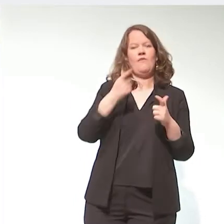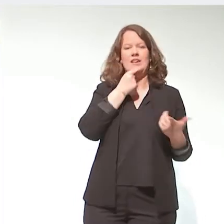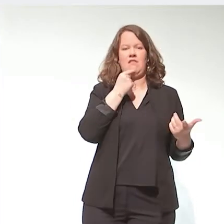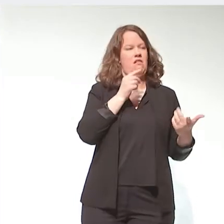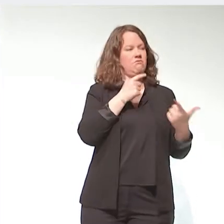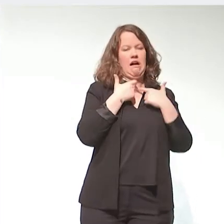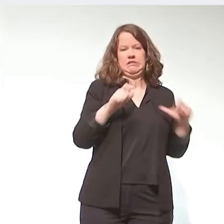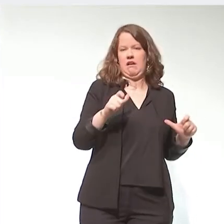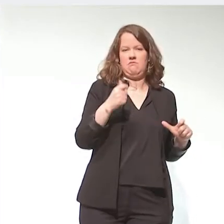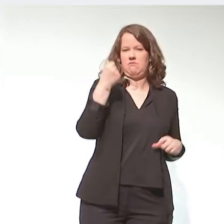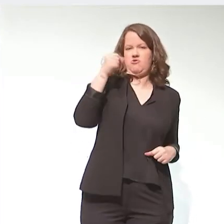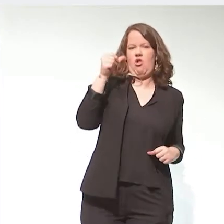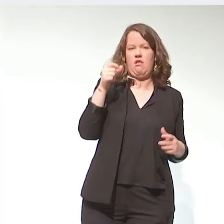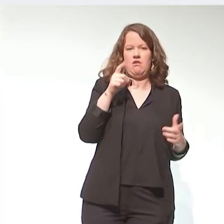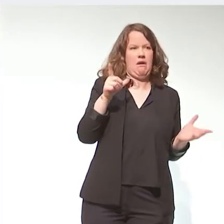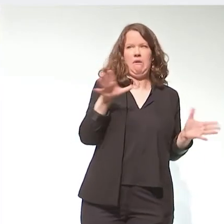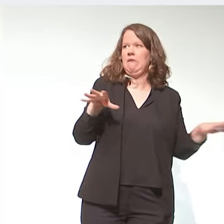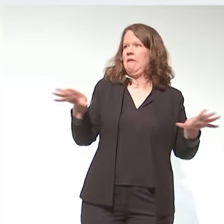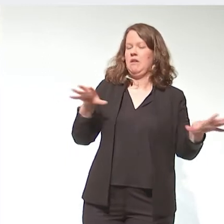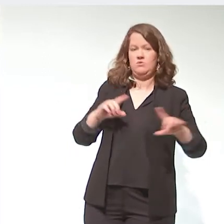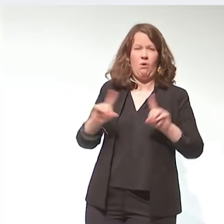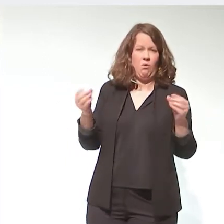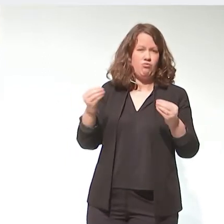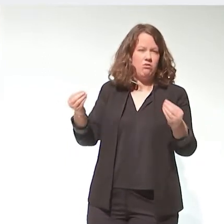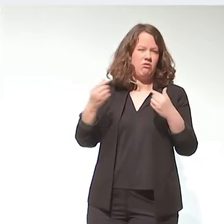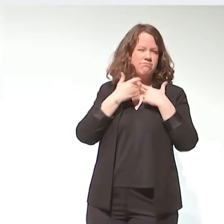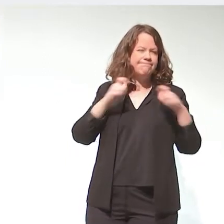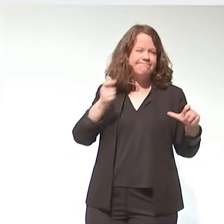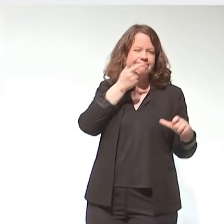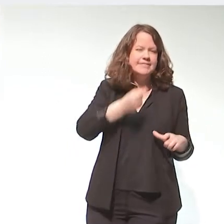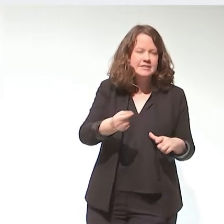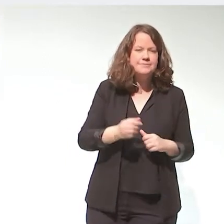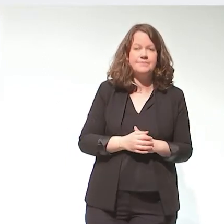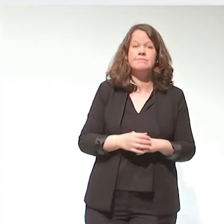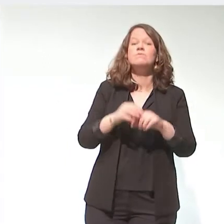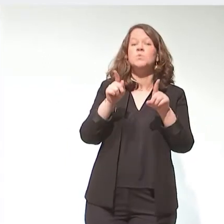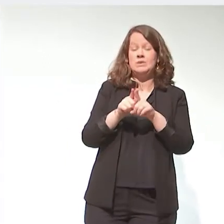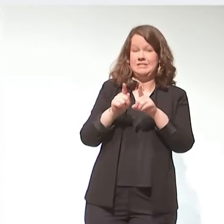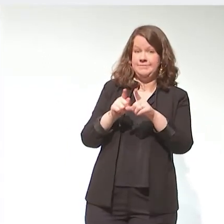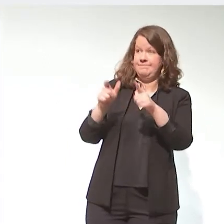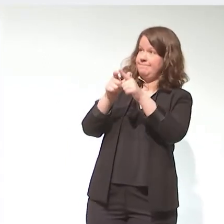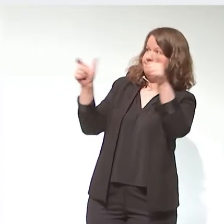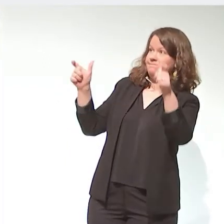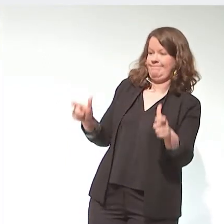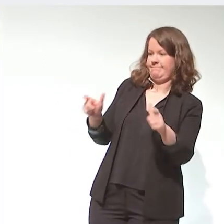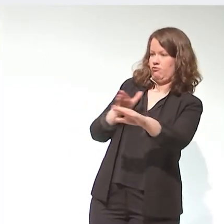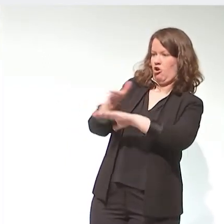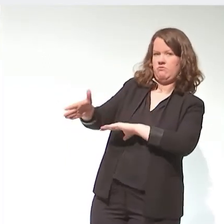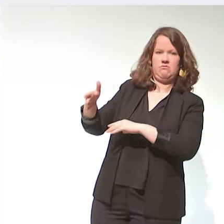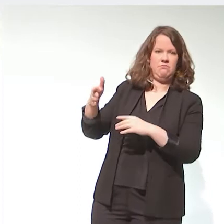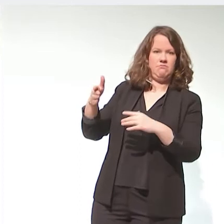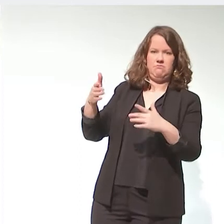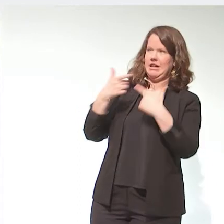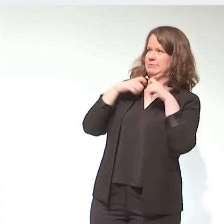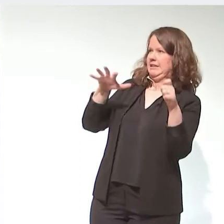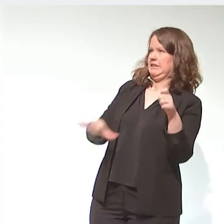Why not use the same requirements for these other services? The Act also